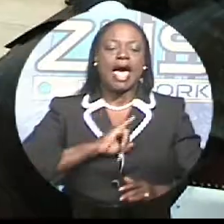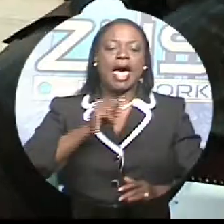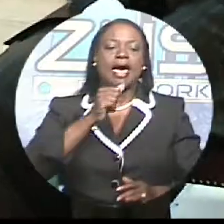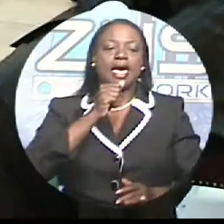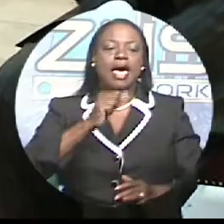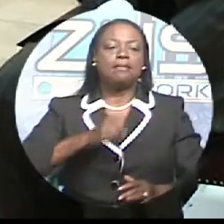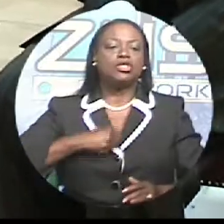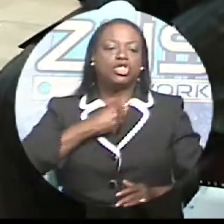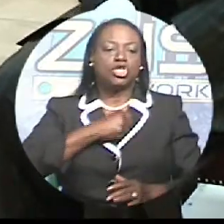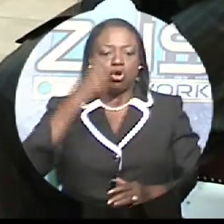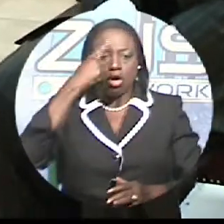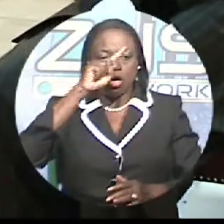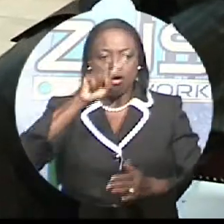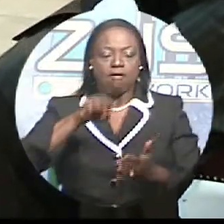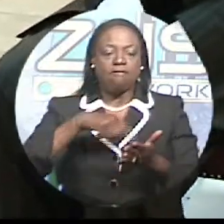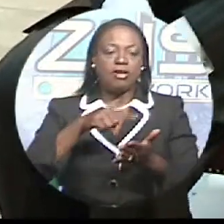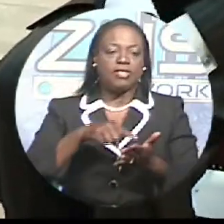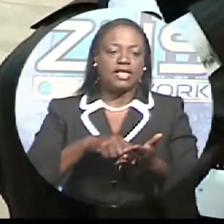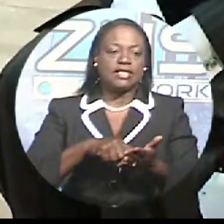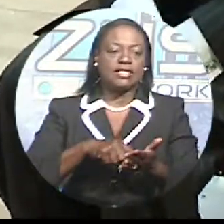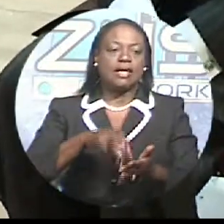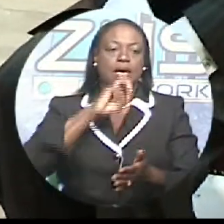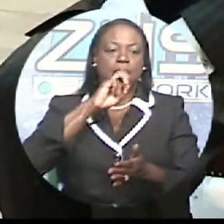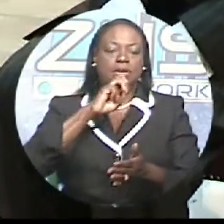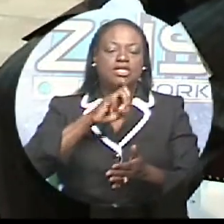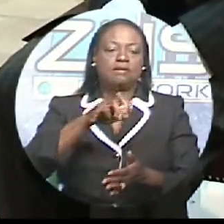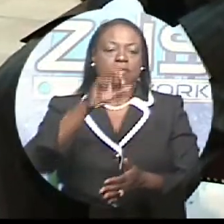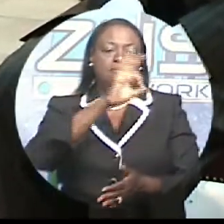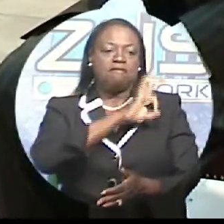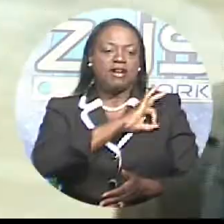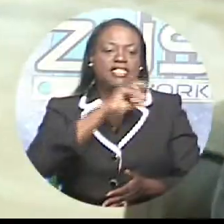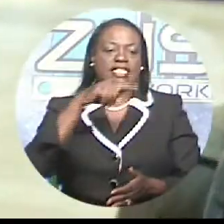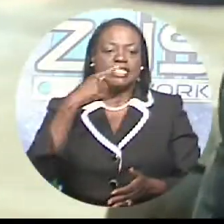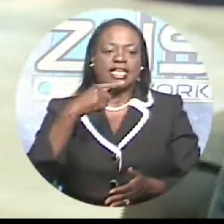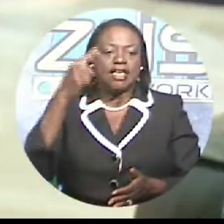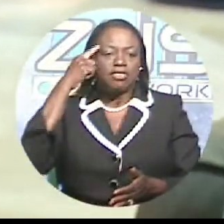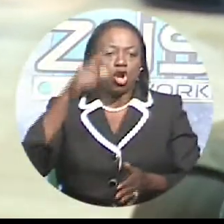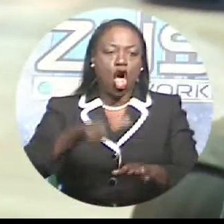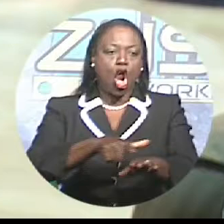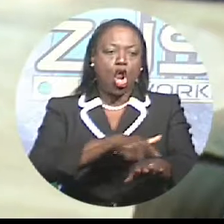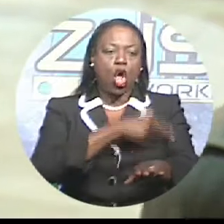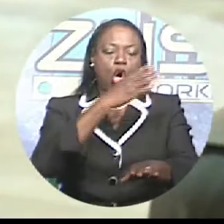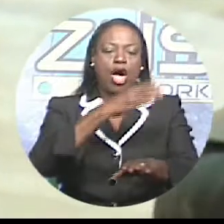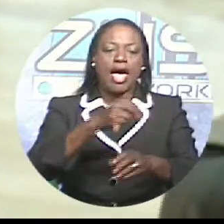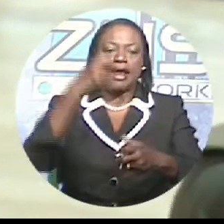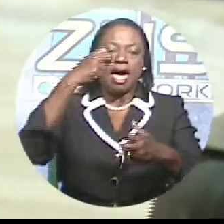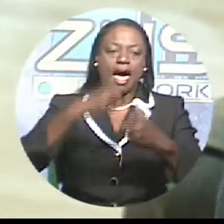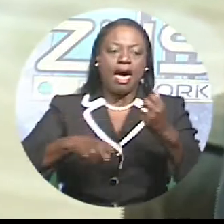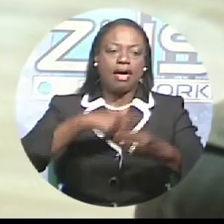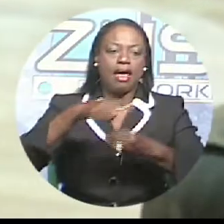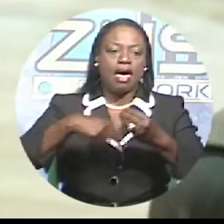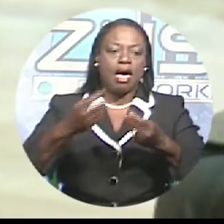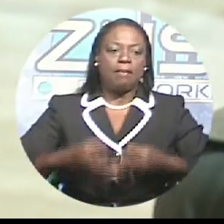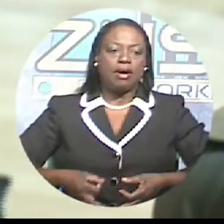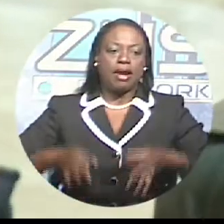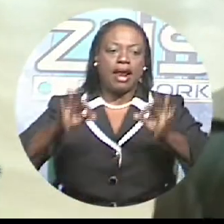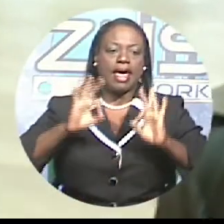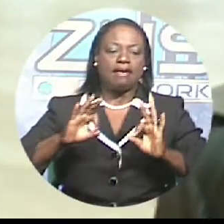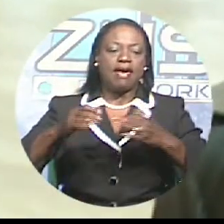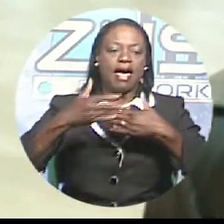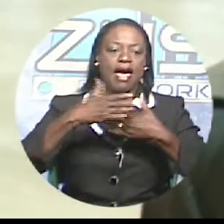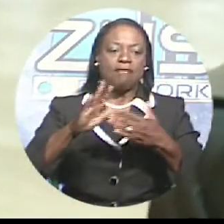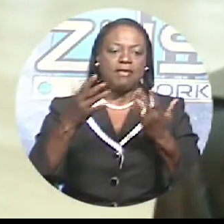incarceration, Bishop Frazier said he thought long and hard about life after his release. Will he ever pastor again, being a